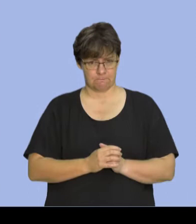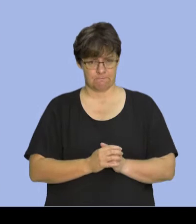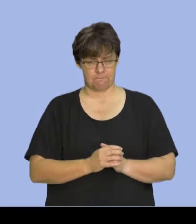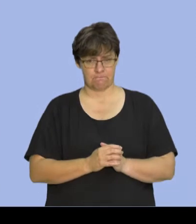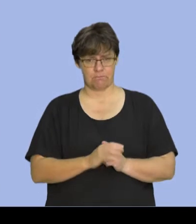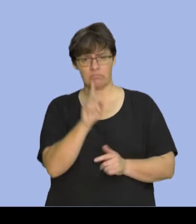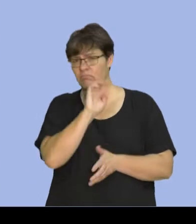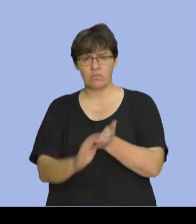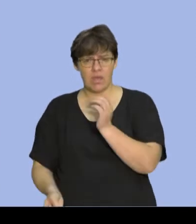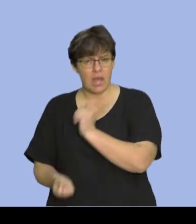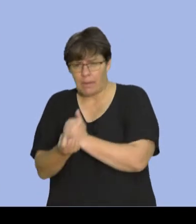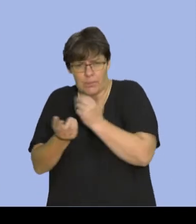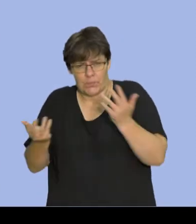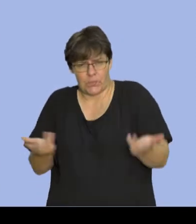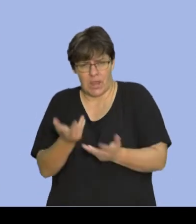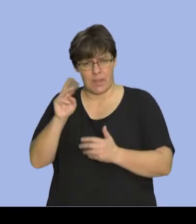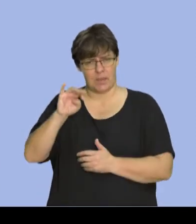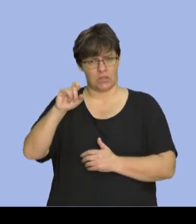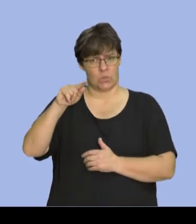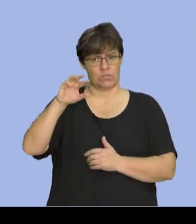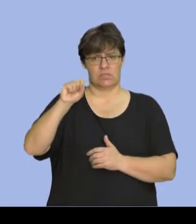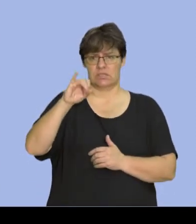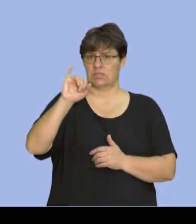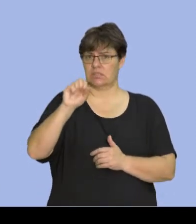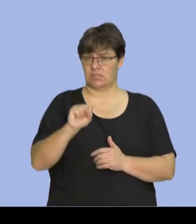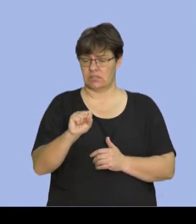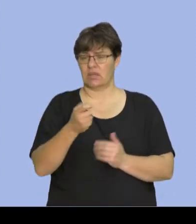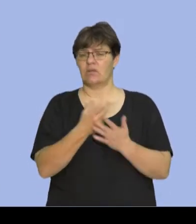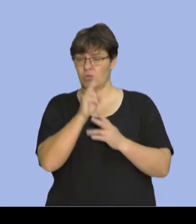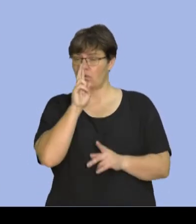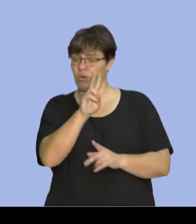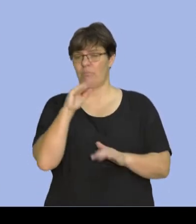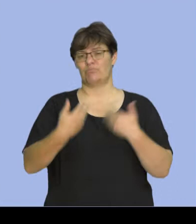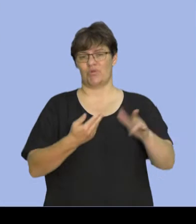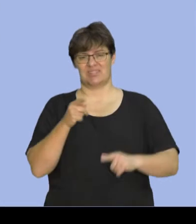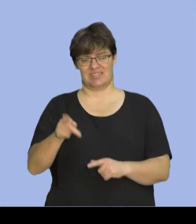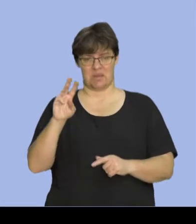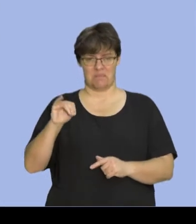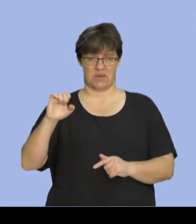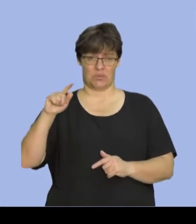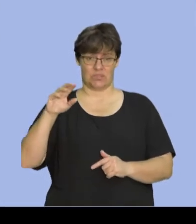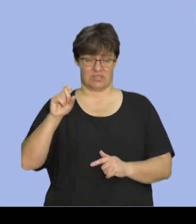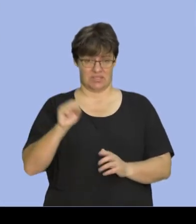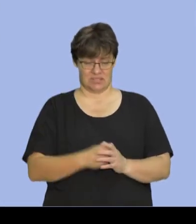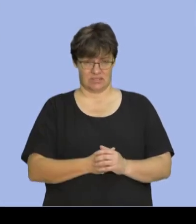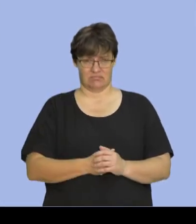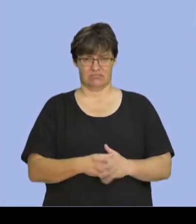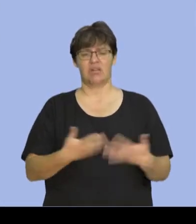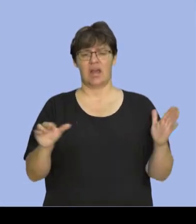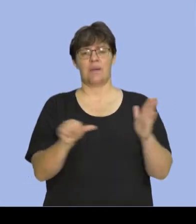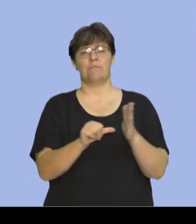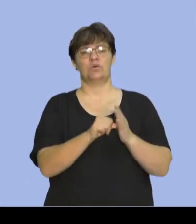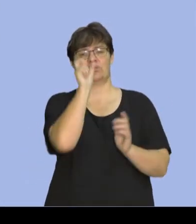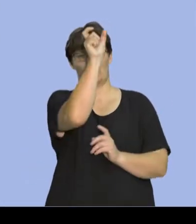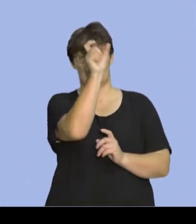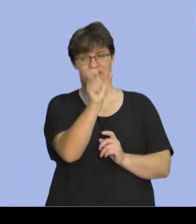where mitosis occurs, and then we're going to look at the process of mitosis. So let's get straight into some important